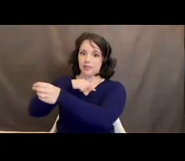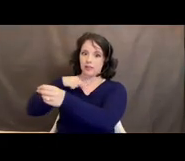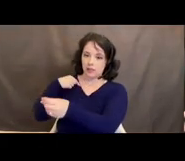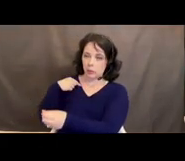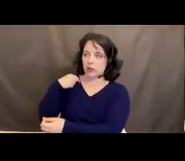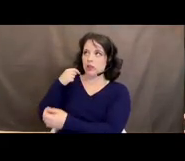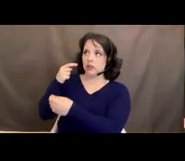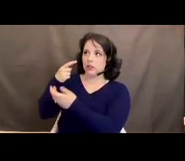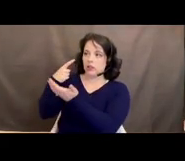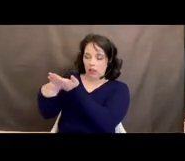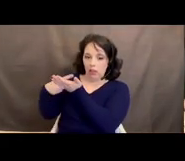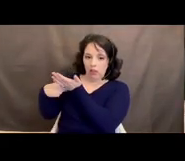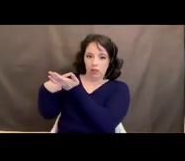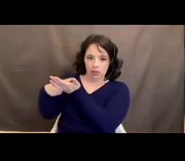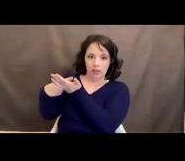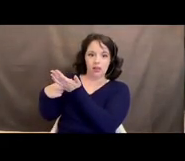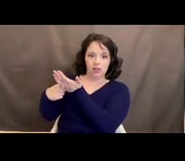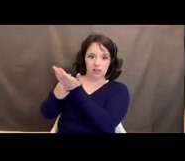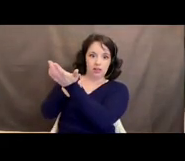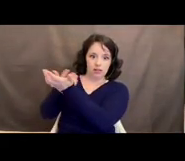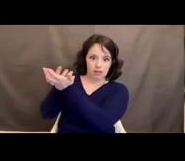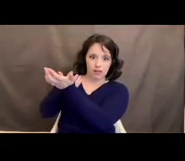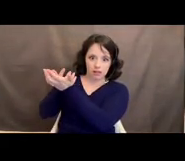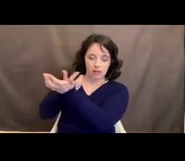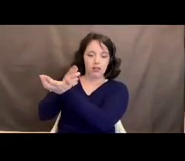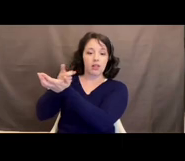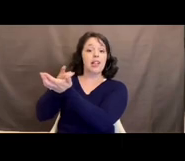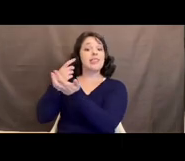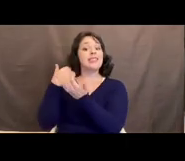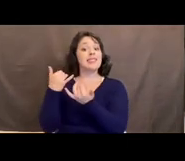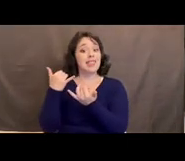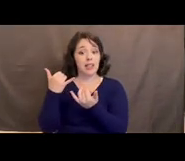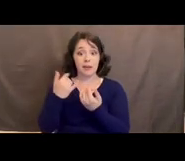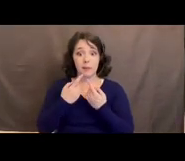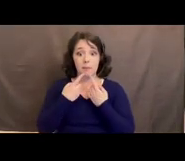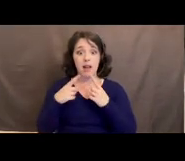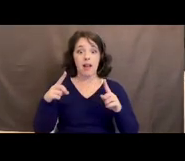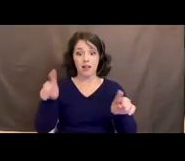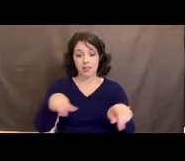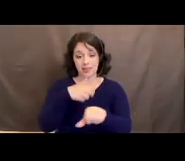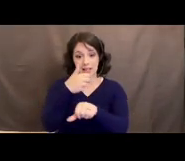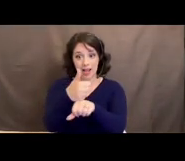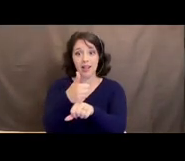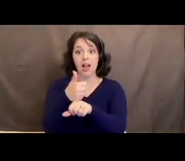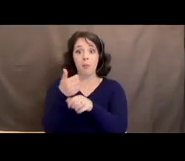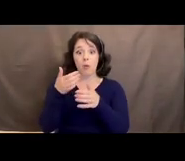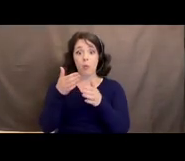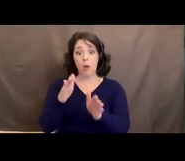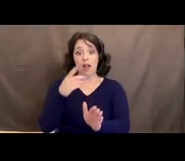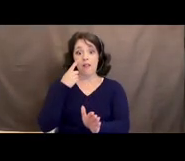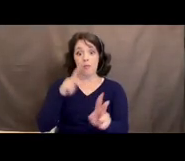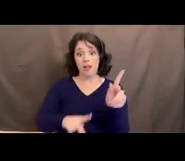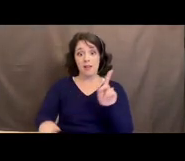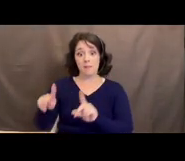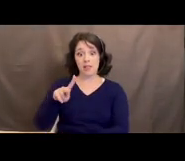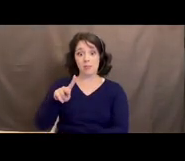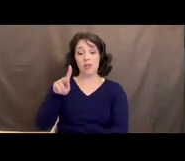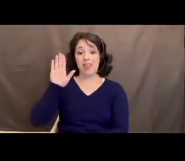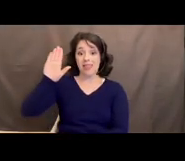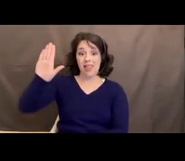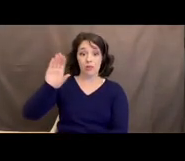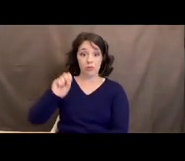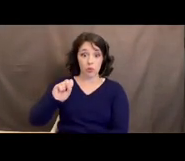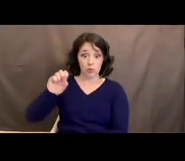to allow individuals that choose and want this to have their Social Security benefits go directly into their ABLE account